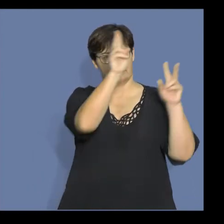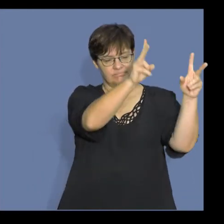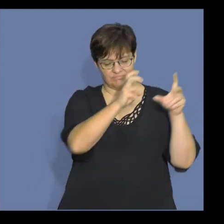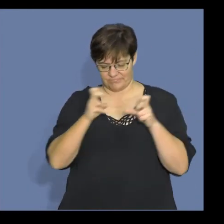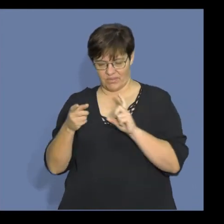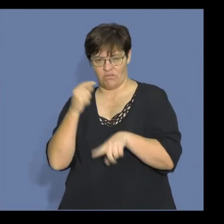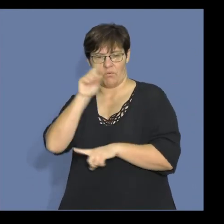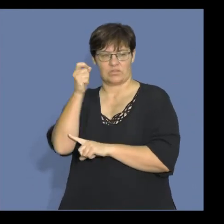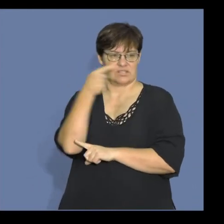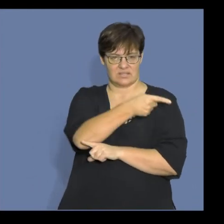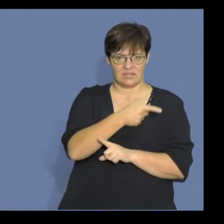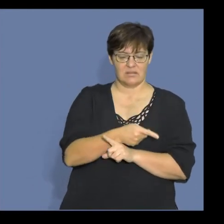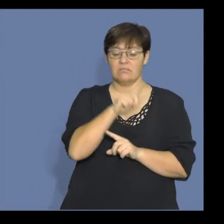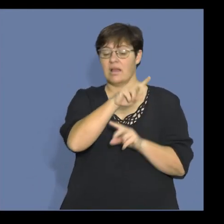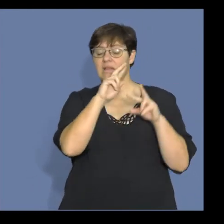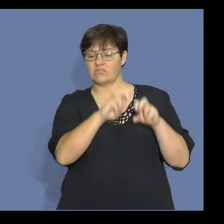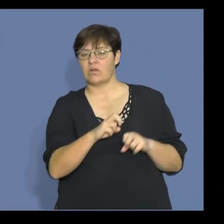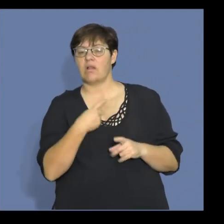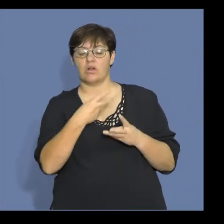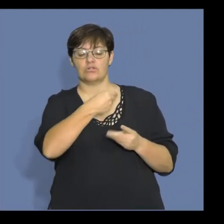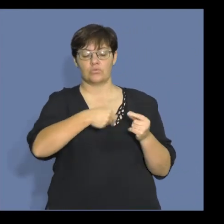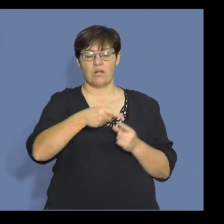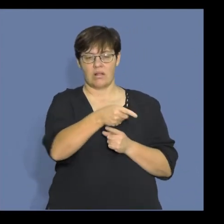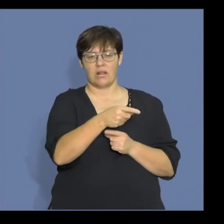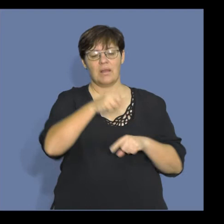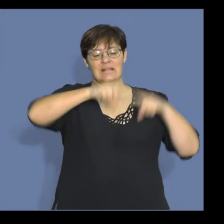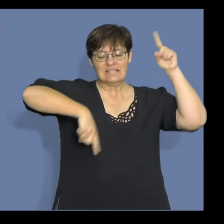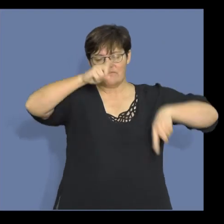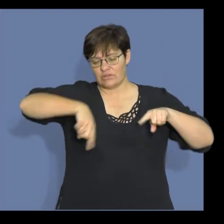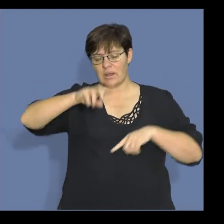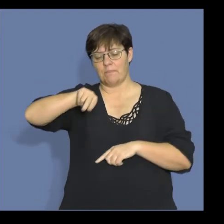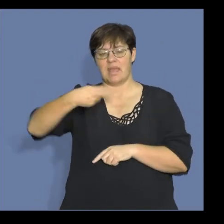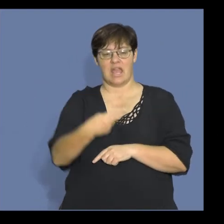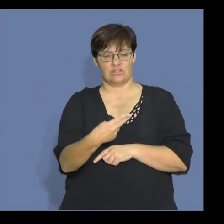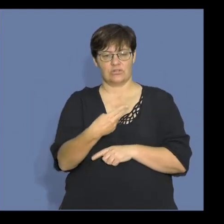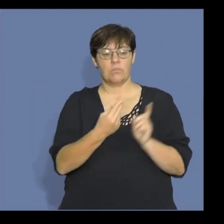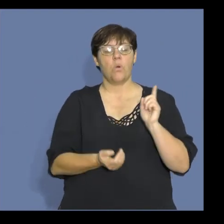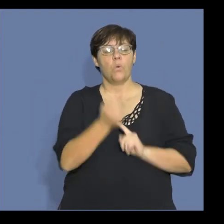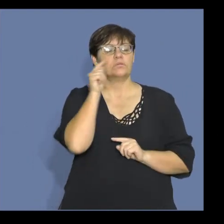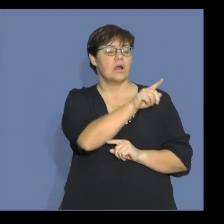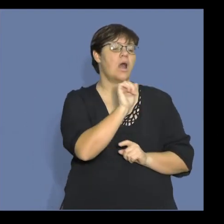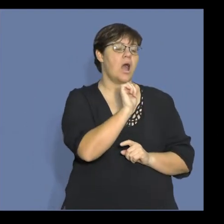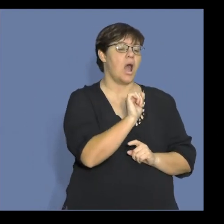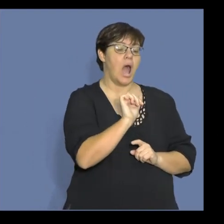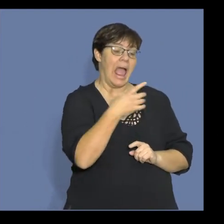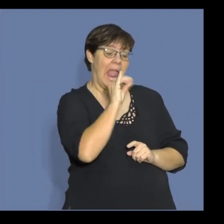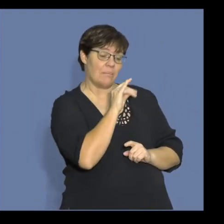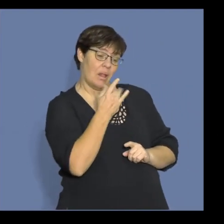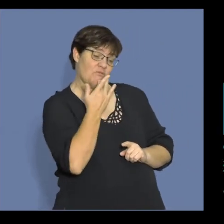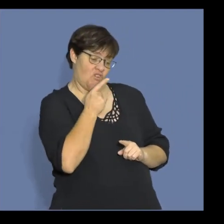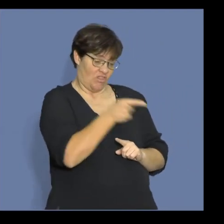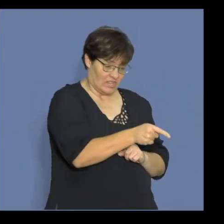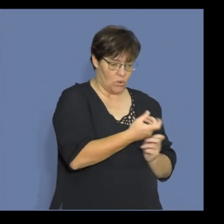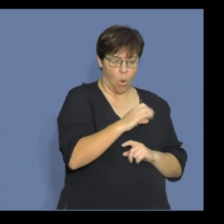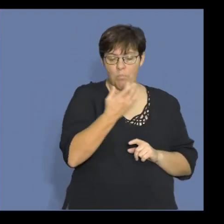that out from the question. In an investigation, a soil sample with different pH ranges were taken to determine, that's where the aim